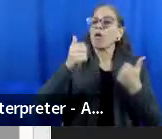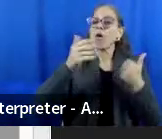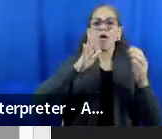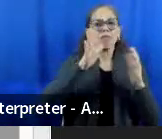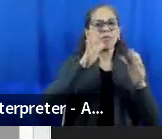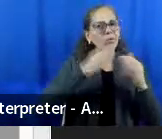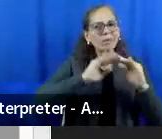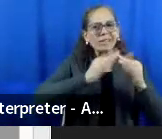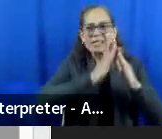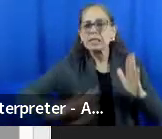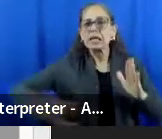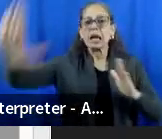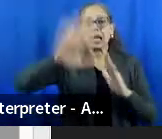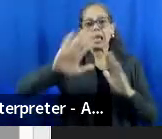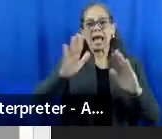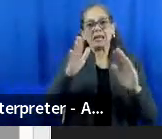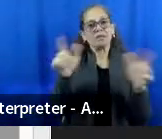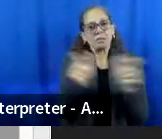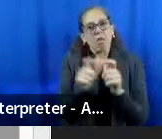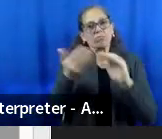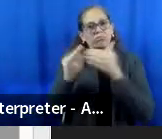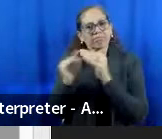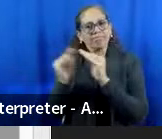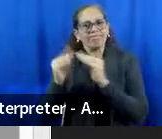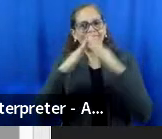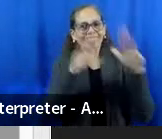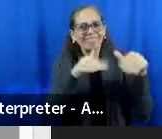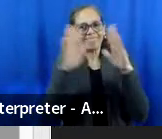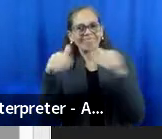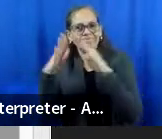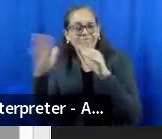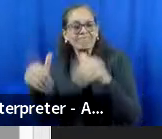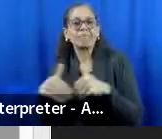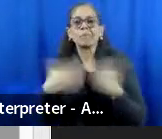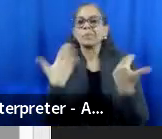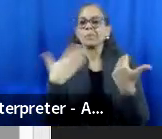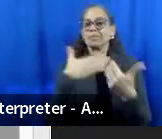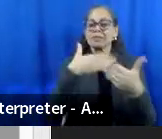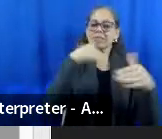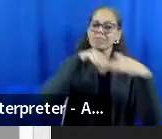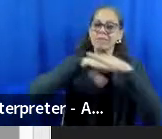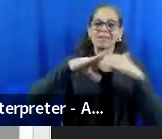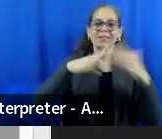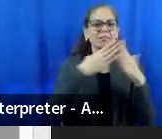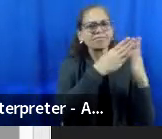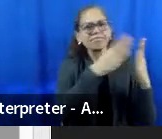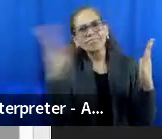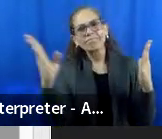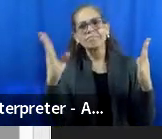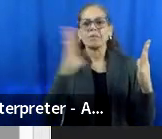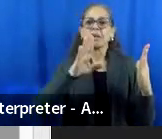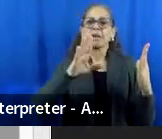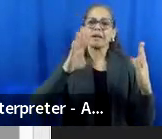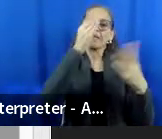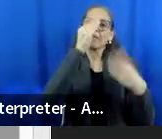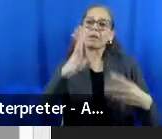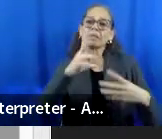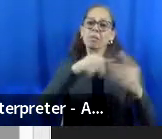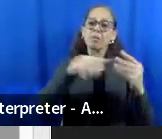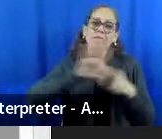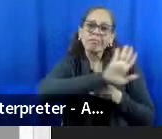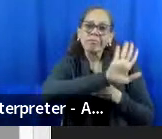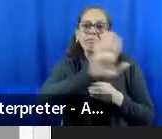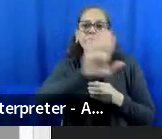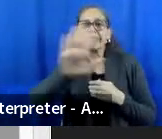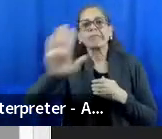levels. This new resource will provide New Yorkers with easy access to a wide range of data about their neighborhoods and city